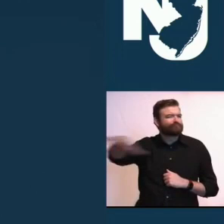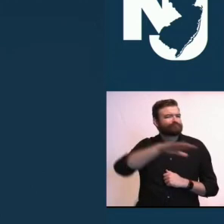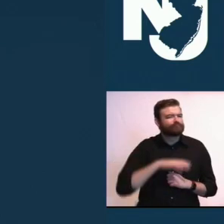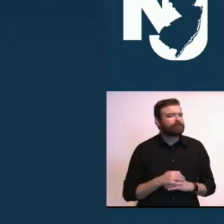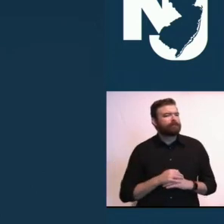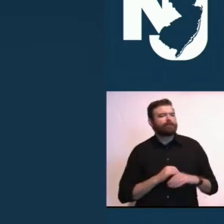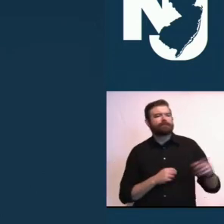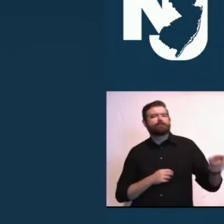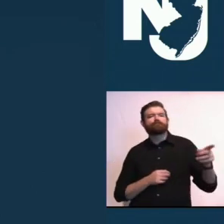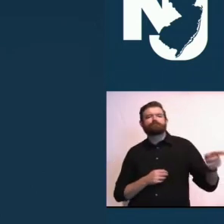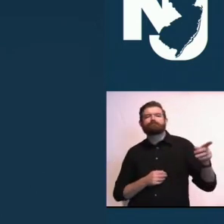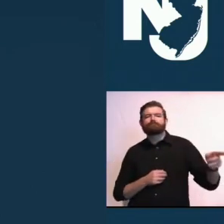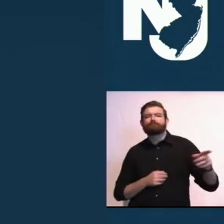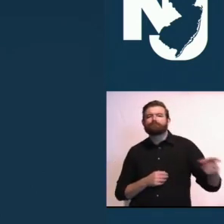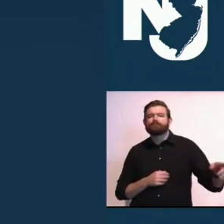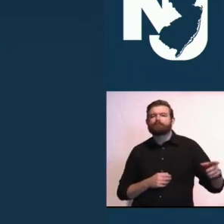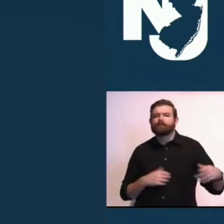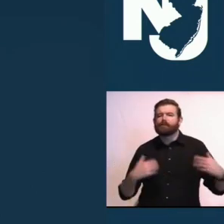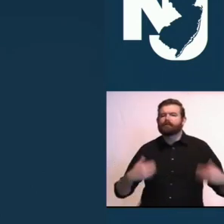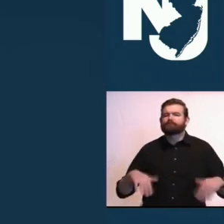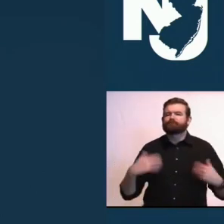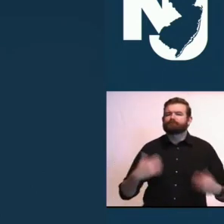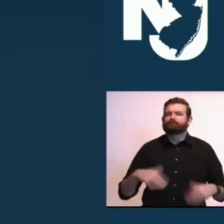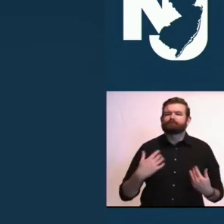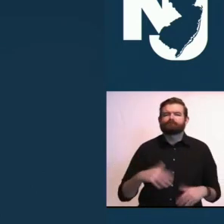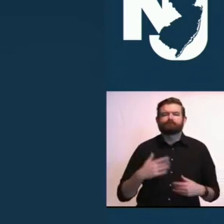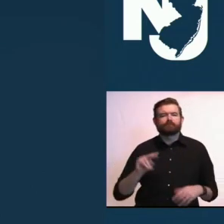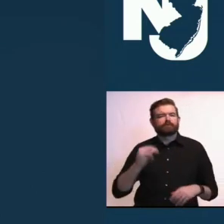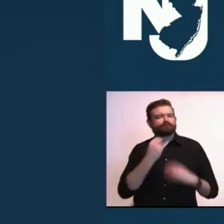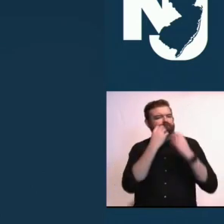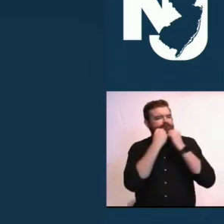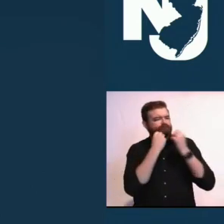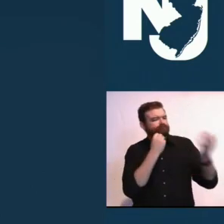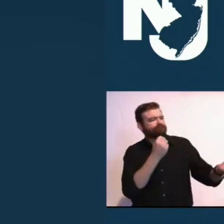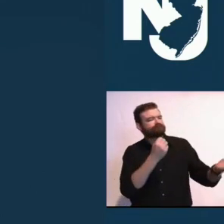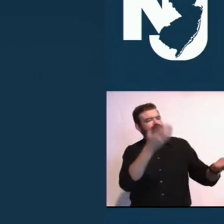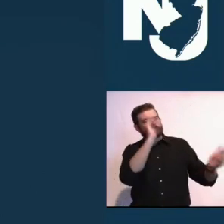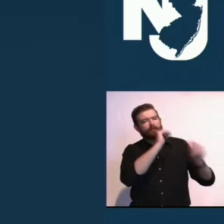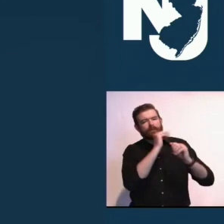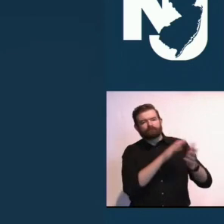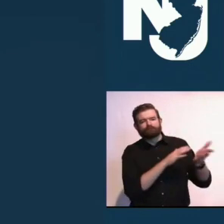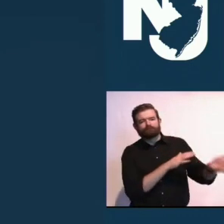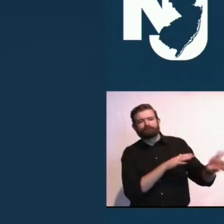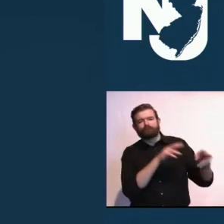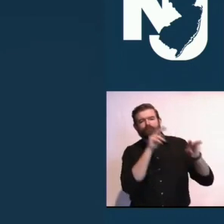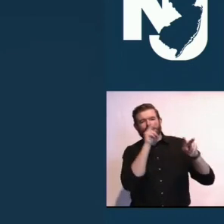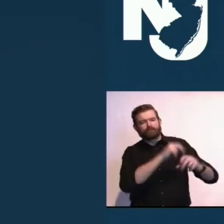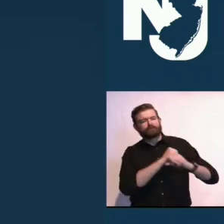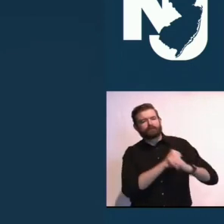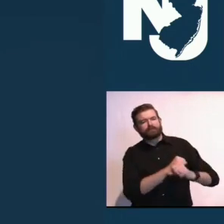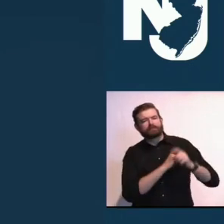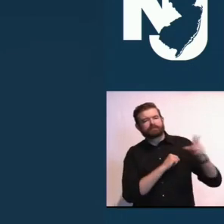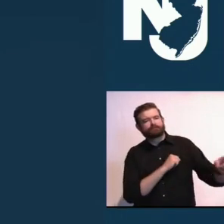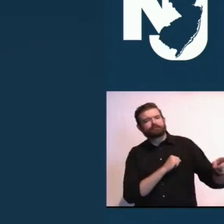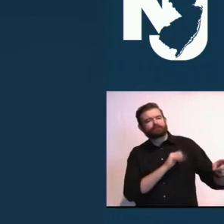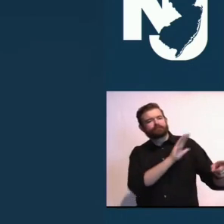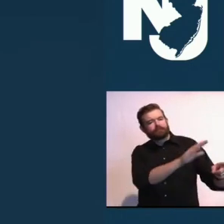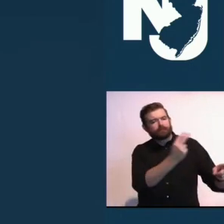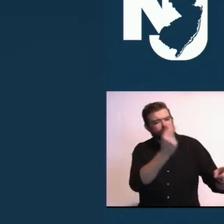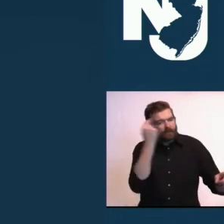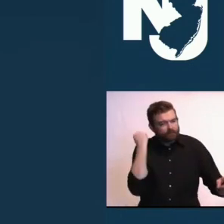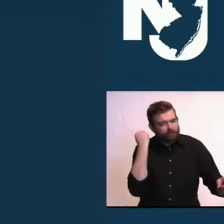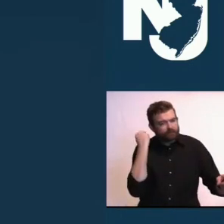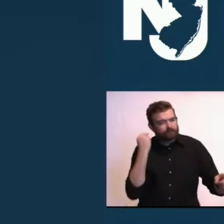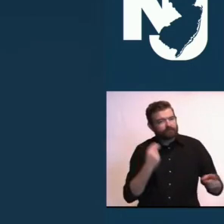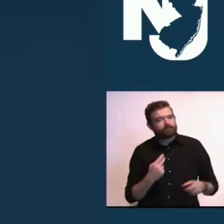member of our New Jersey family. May God bless Tom and watch over him and his memory. And we